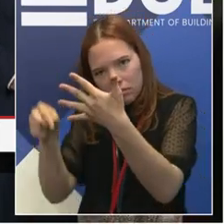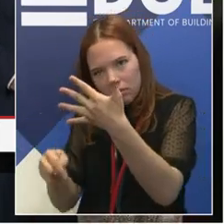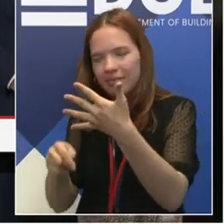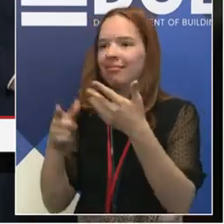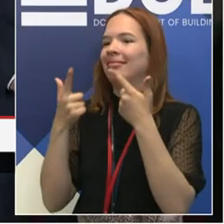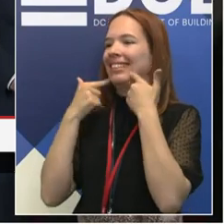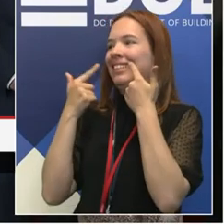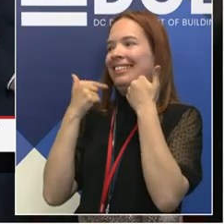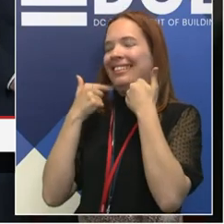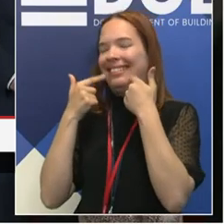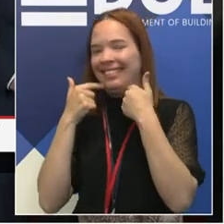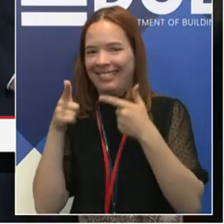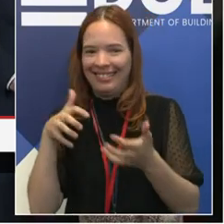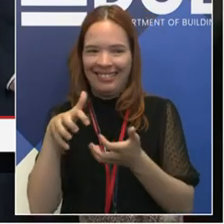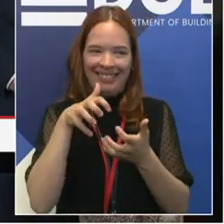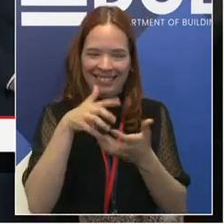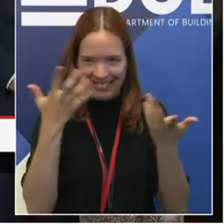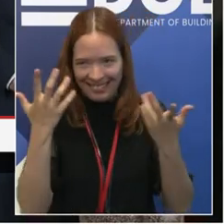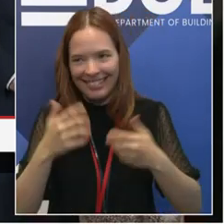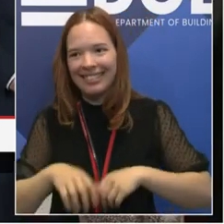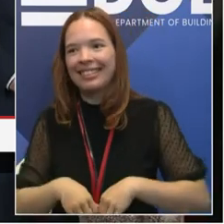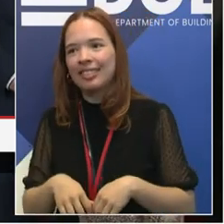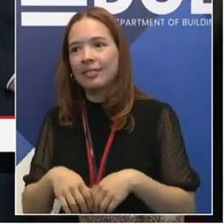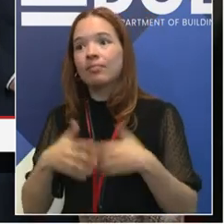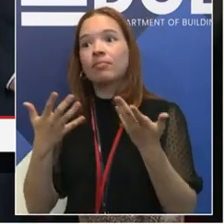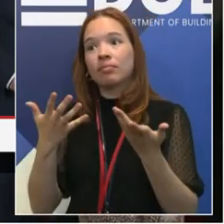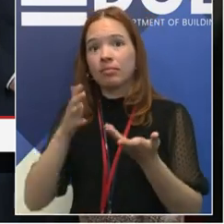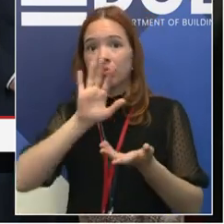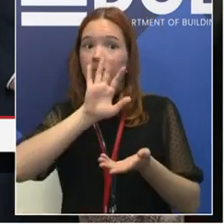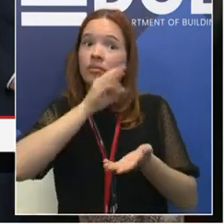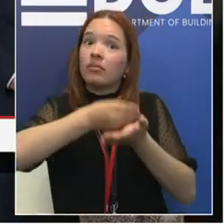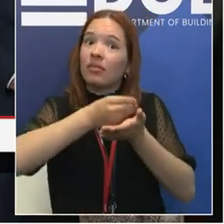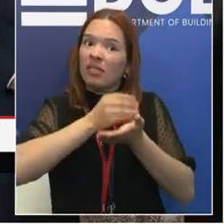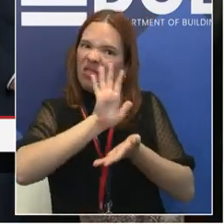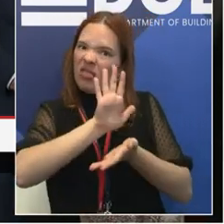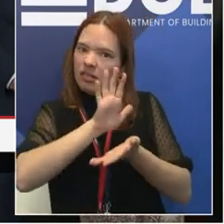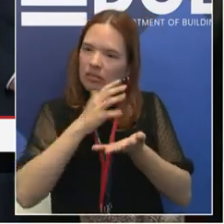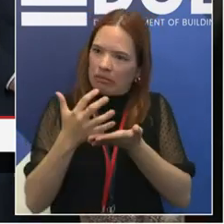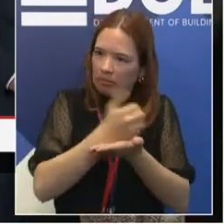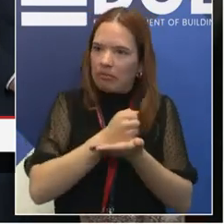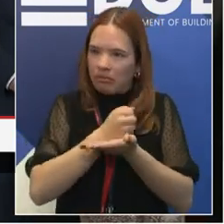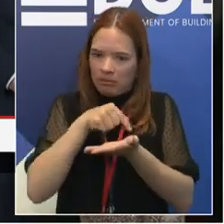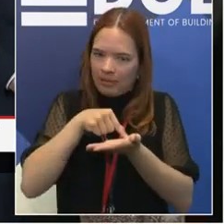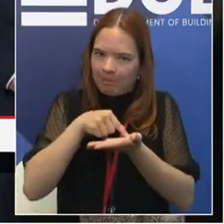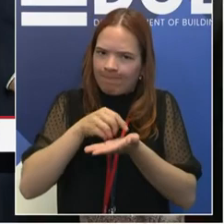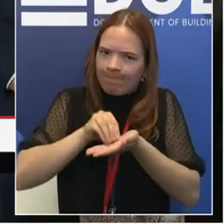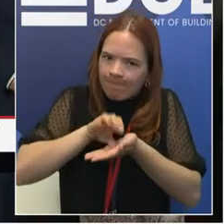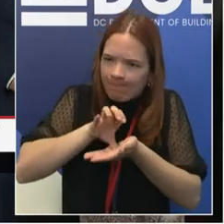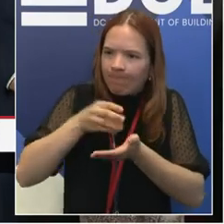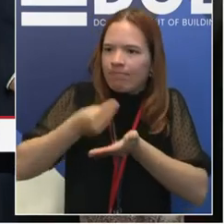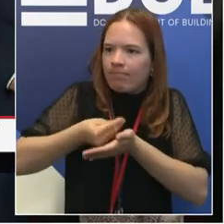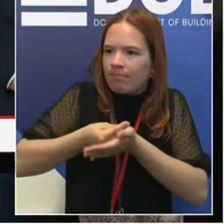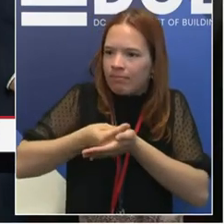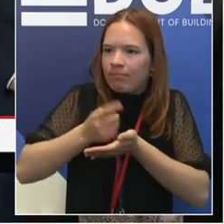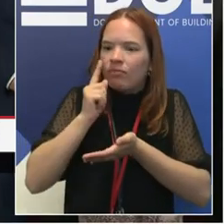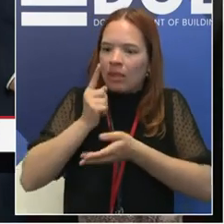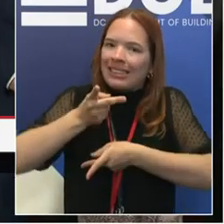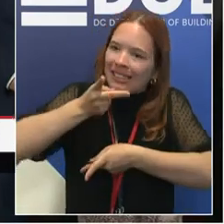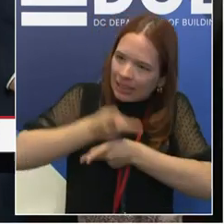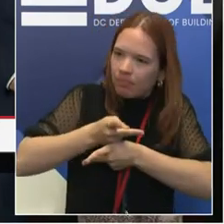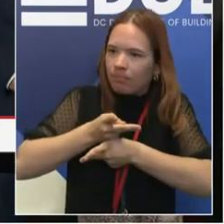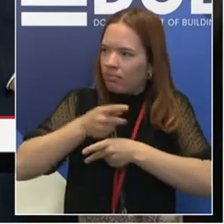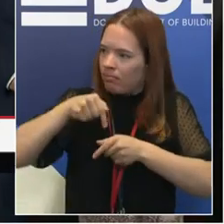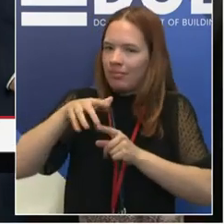the revenue that you help generate by keeping our buildings and our built environment safe helps us invest